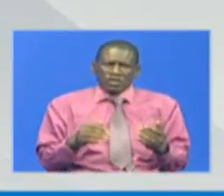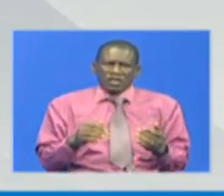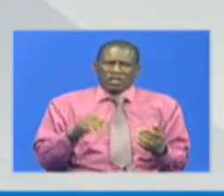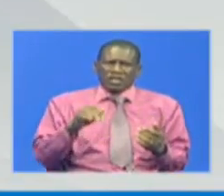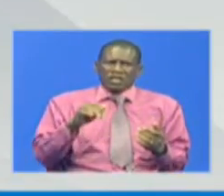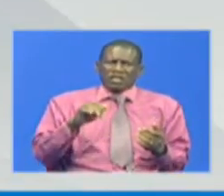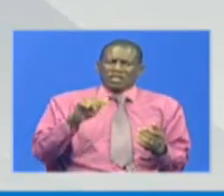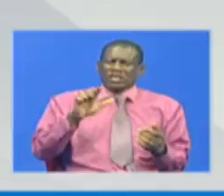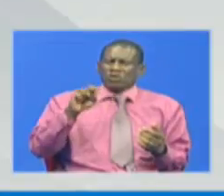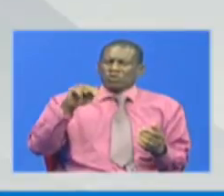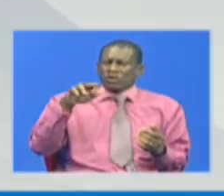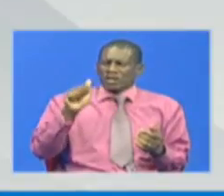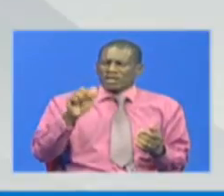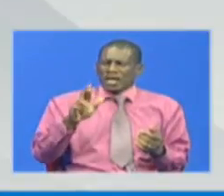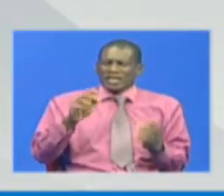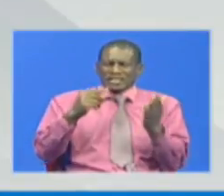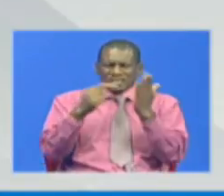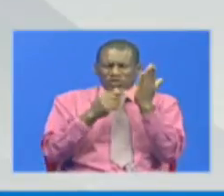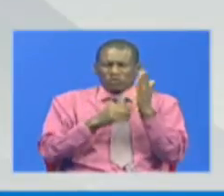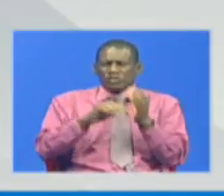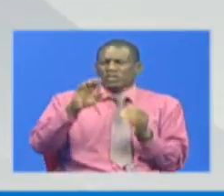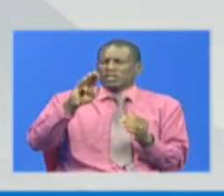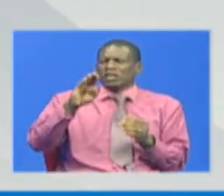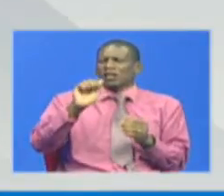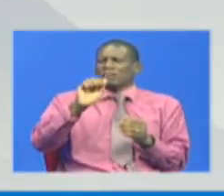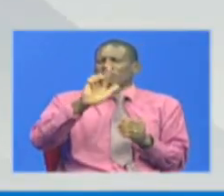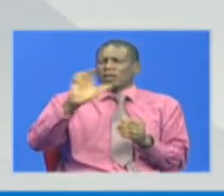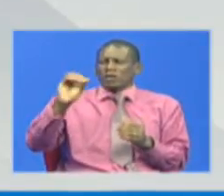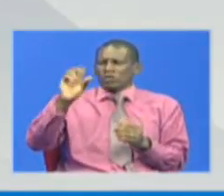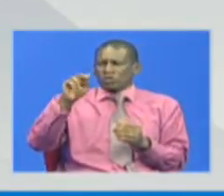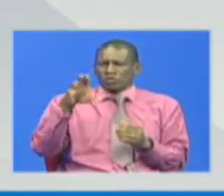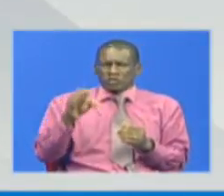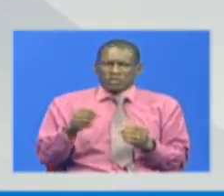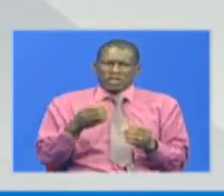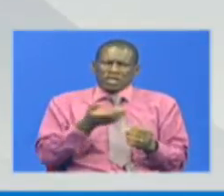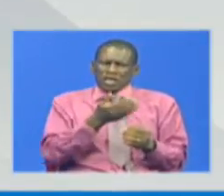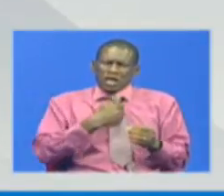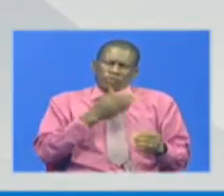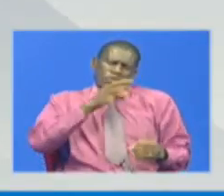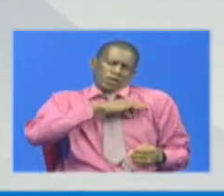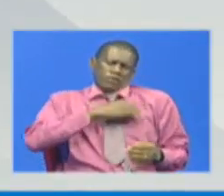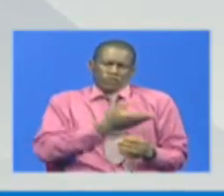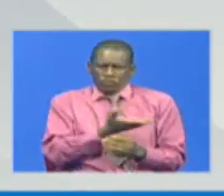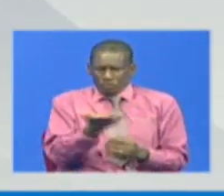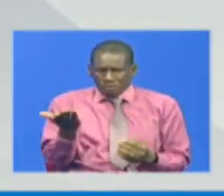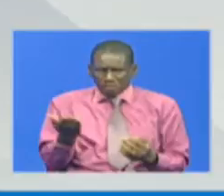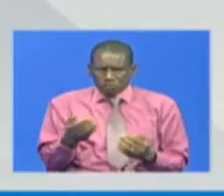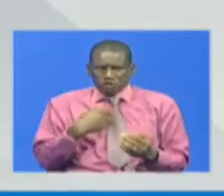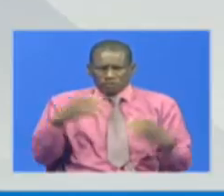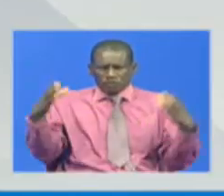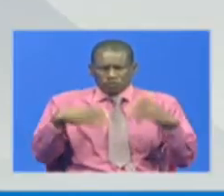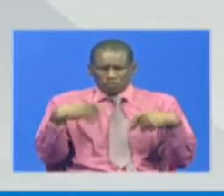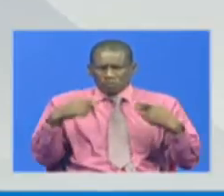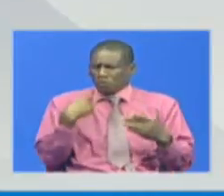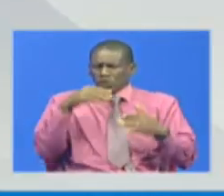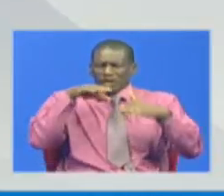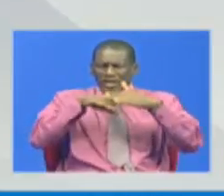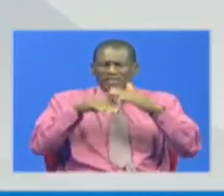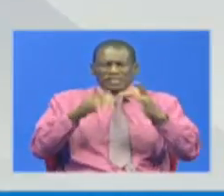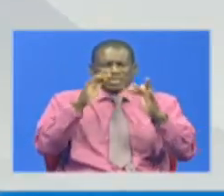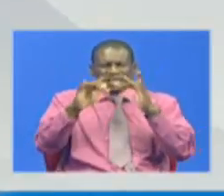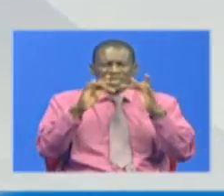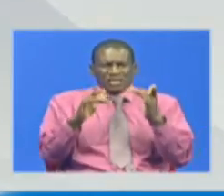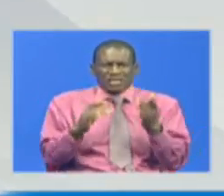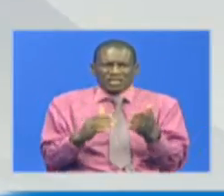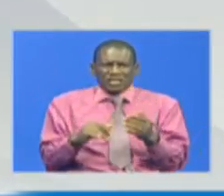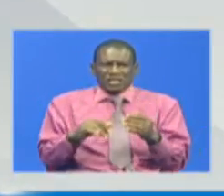technology. Are the balloons, are we already benefiting from them? Is there already a group of people that are accessing internet